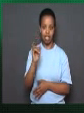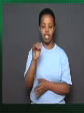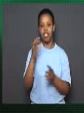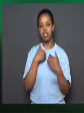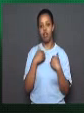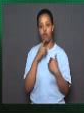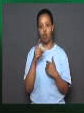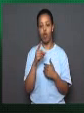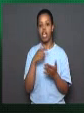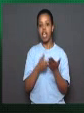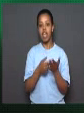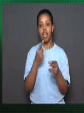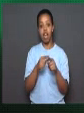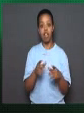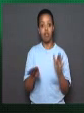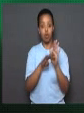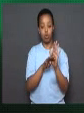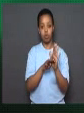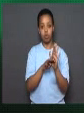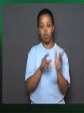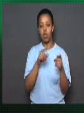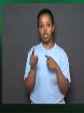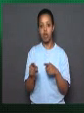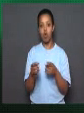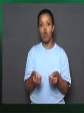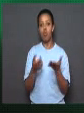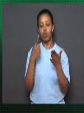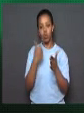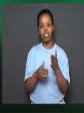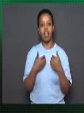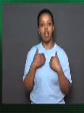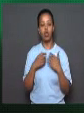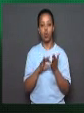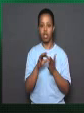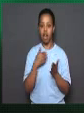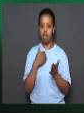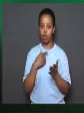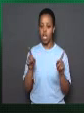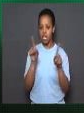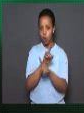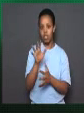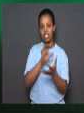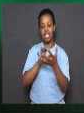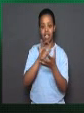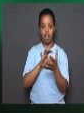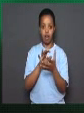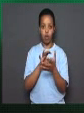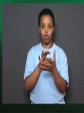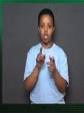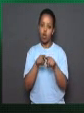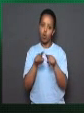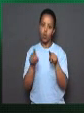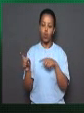increased productivity of organisms that result from the cross-breeding of